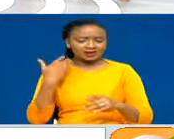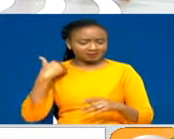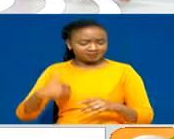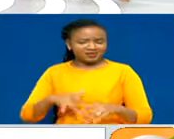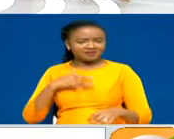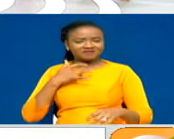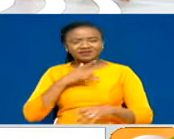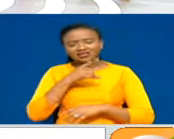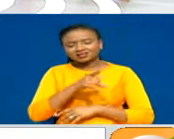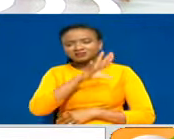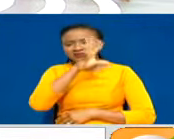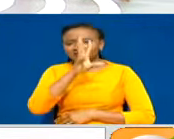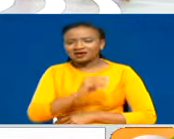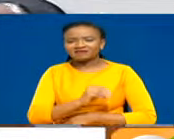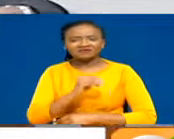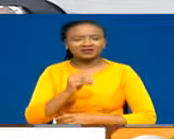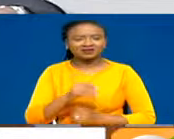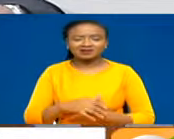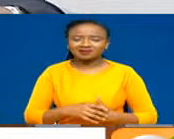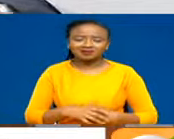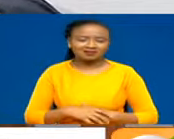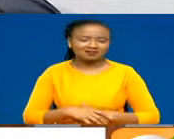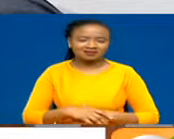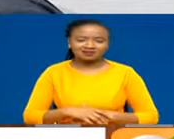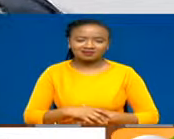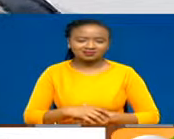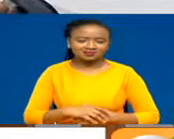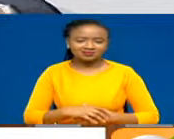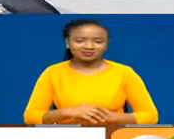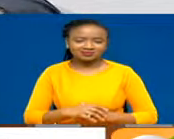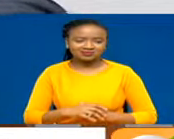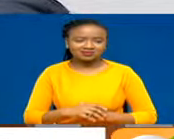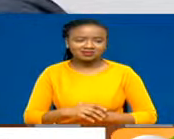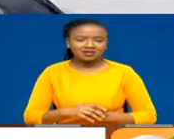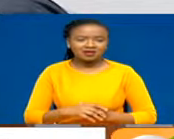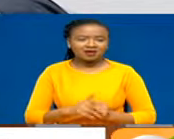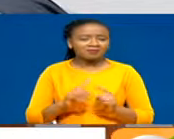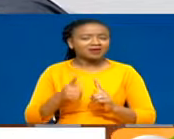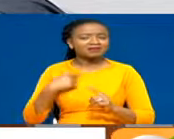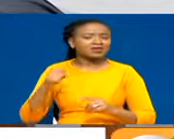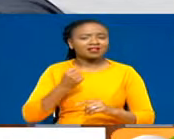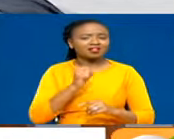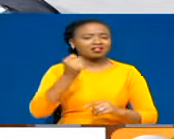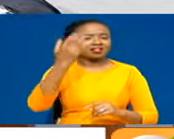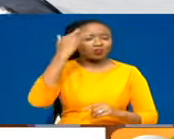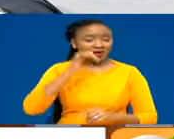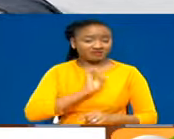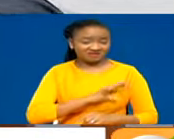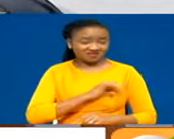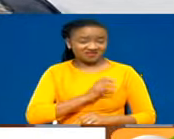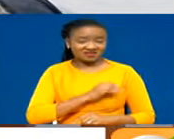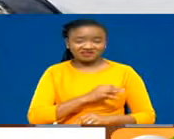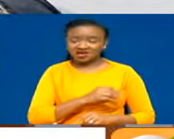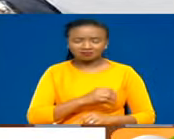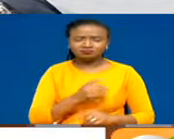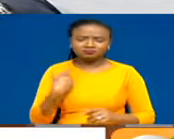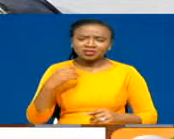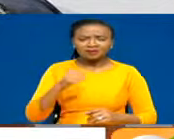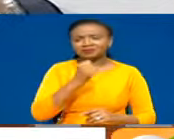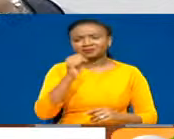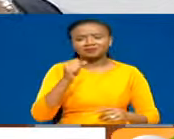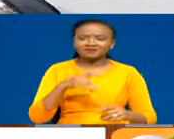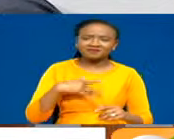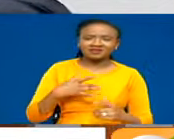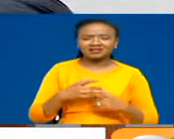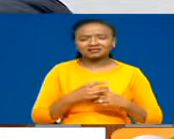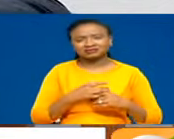for the continent. You know, like I don't go around being scared but because I'm coming here. I'm coming home. Yeah, so I don't feel that, you